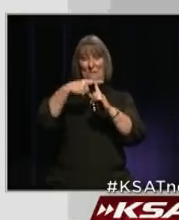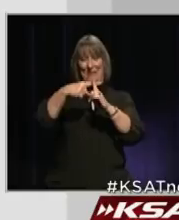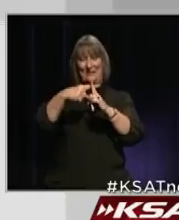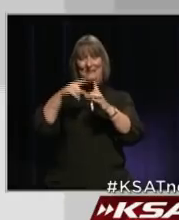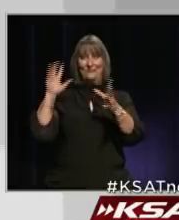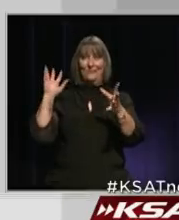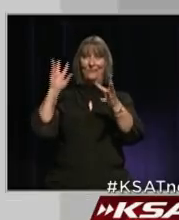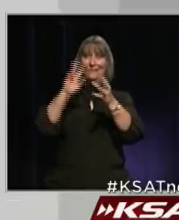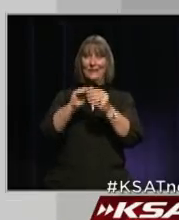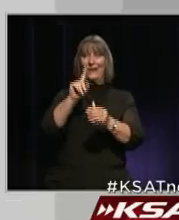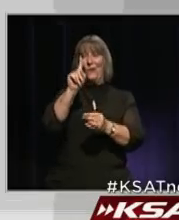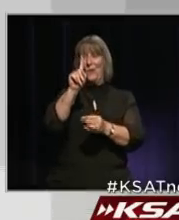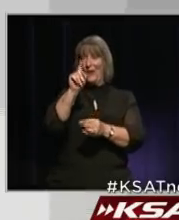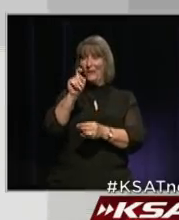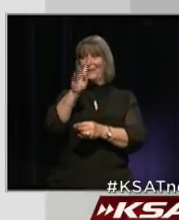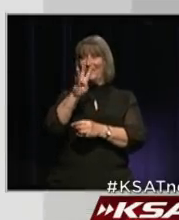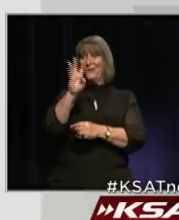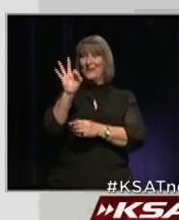to